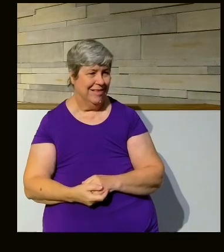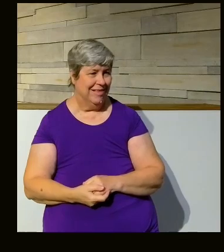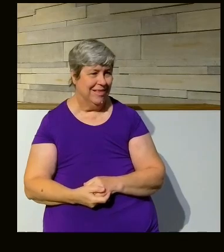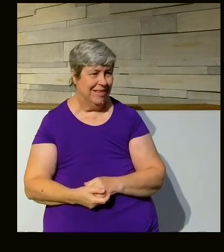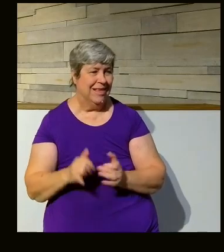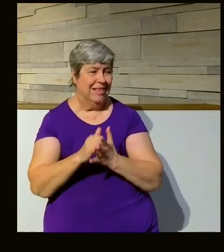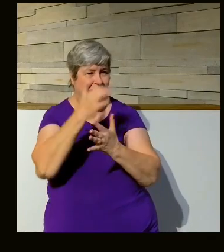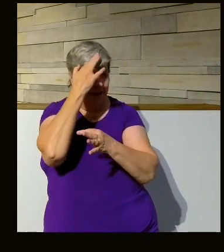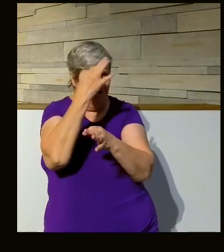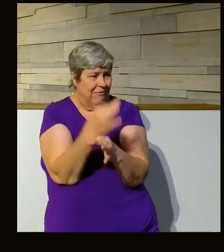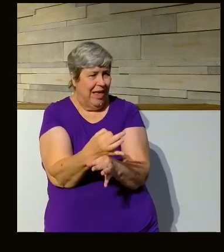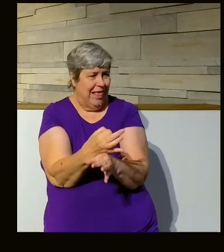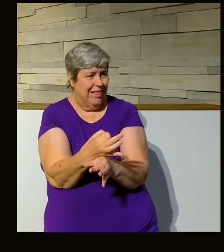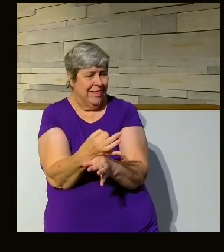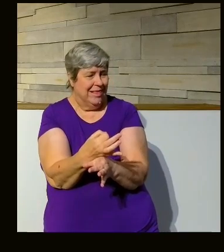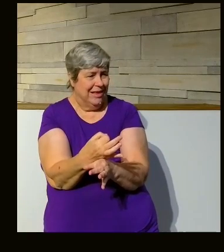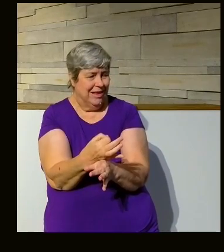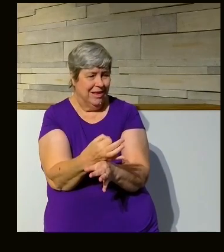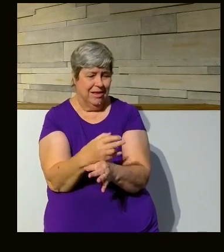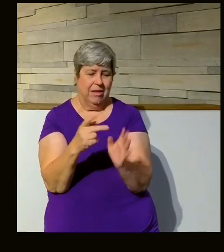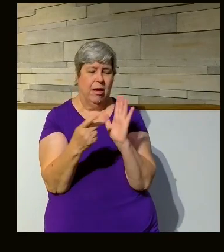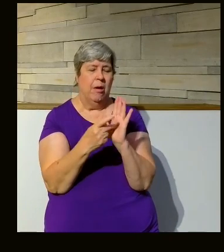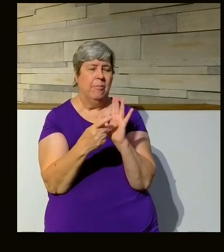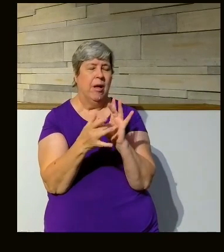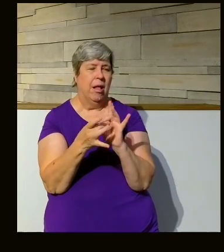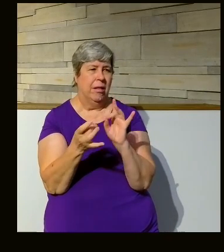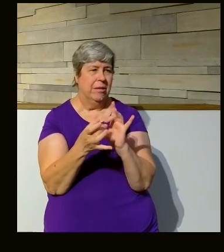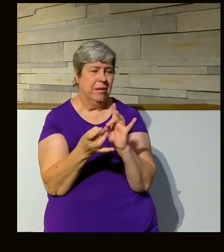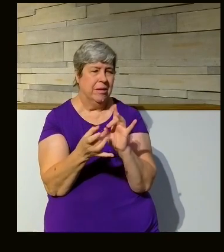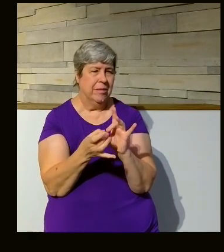That's what faith is. Apostle Paul says it this way.